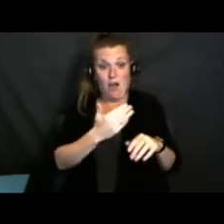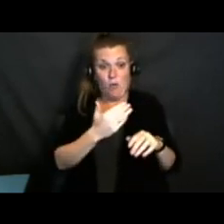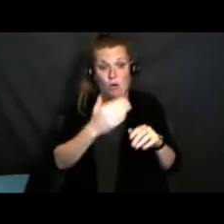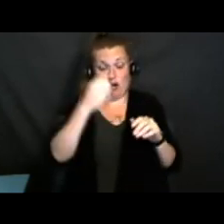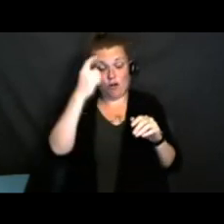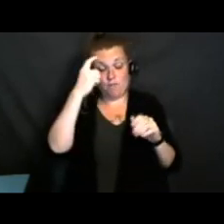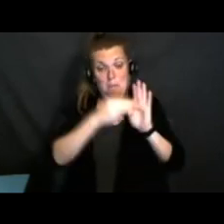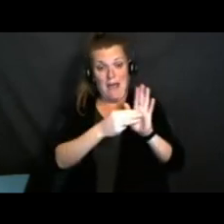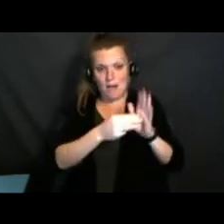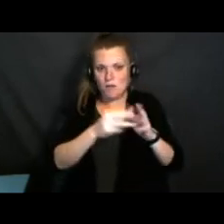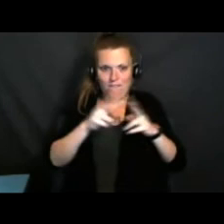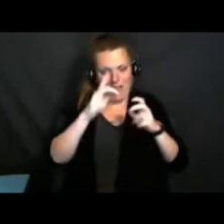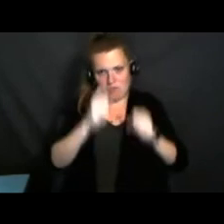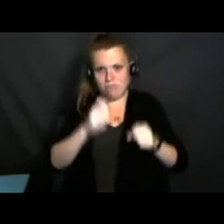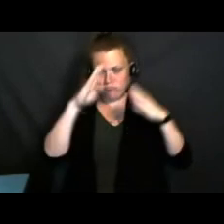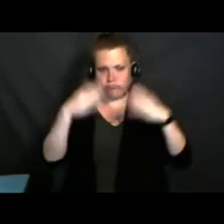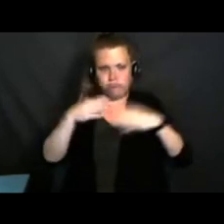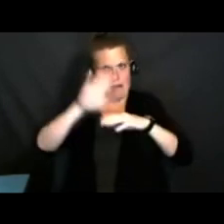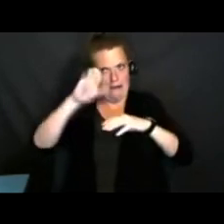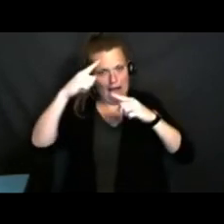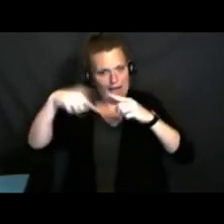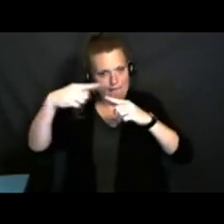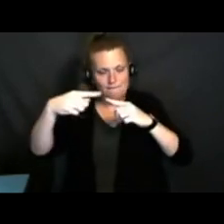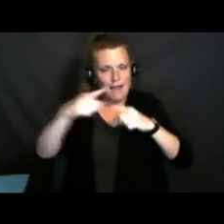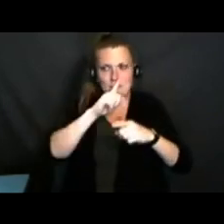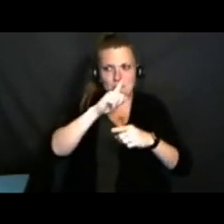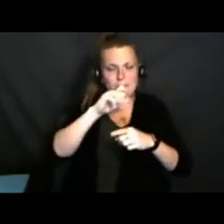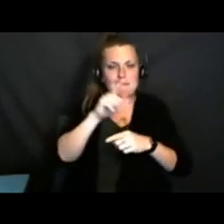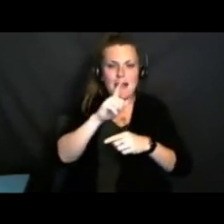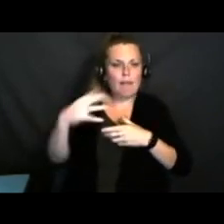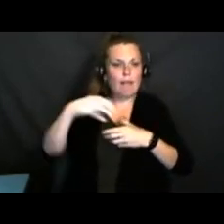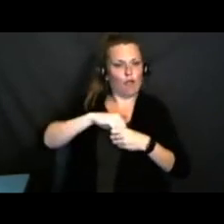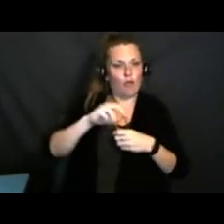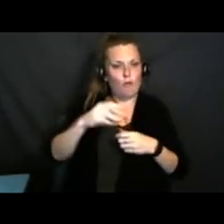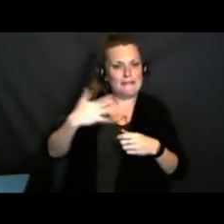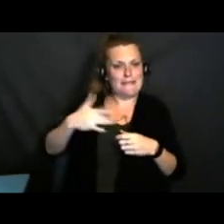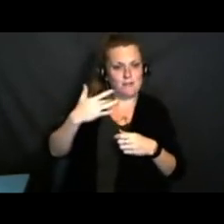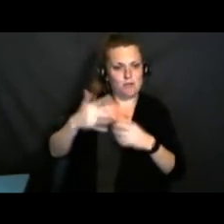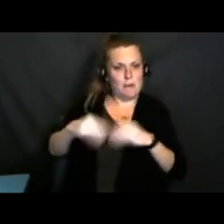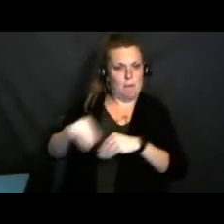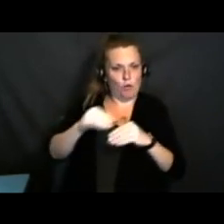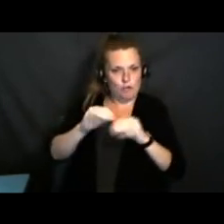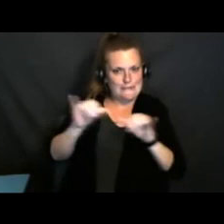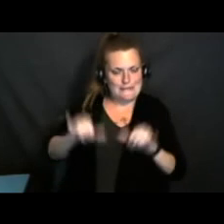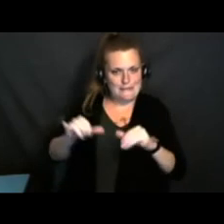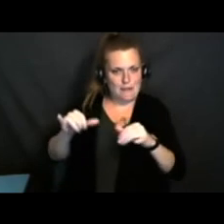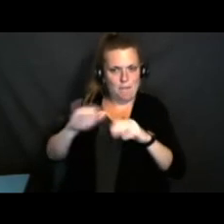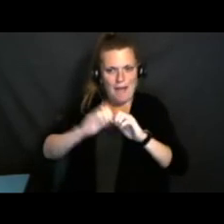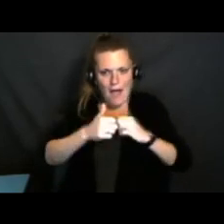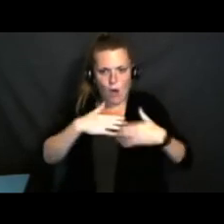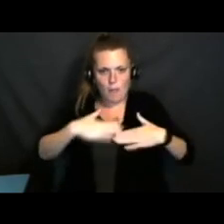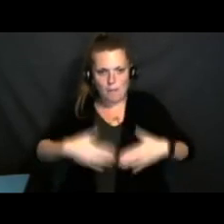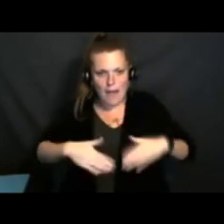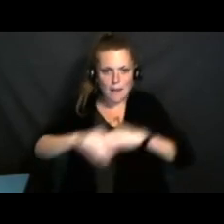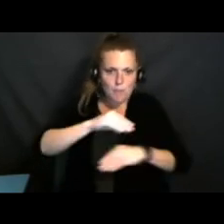doesn't include really the sensory motor system in relation to bodily interactions or bodily